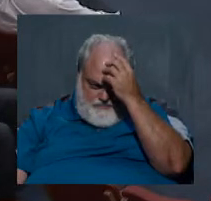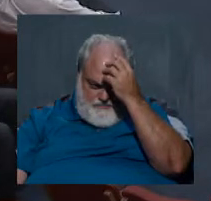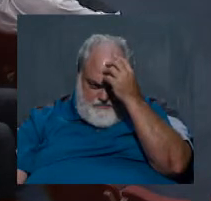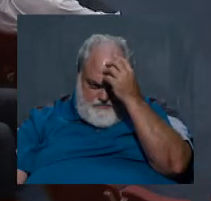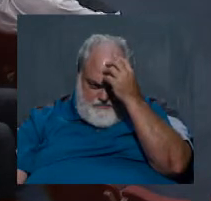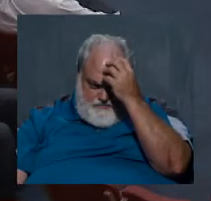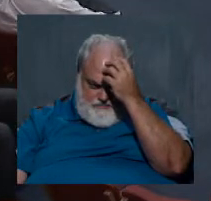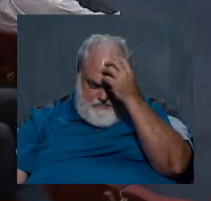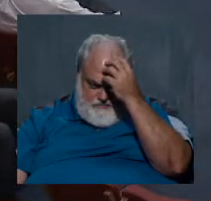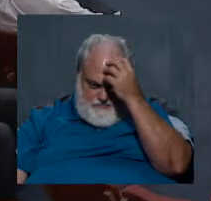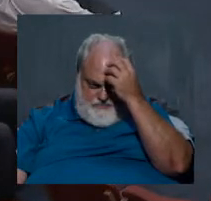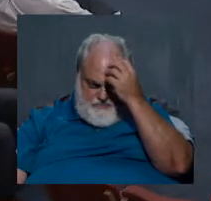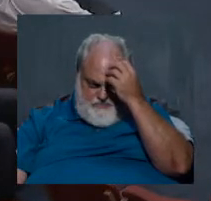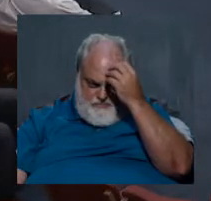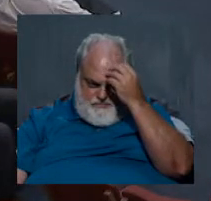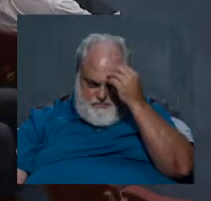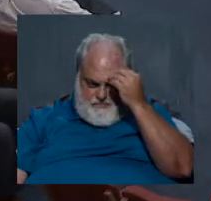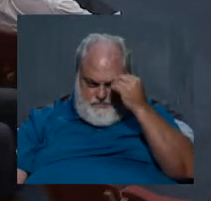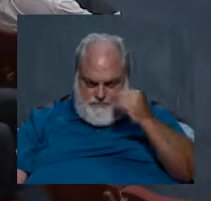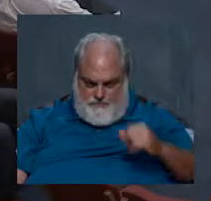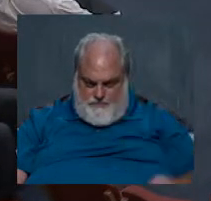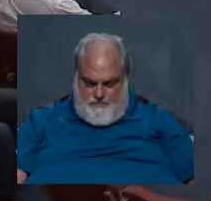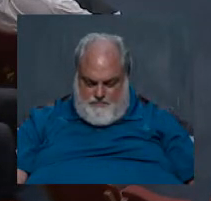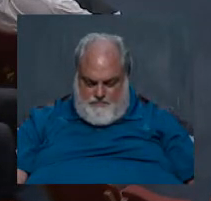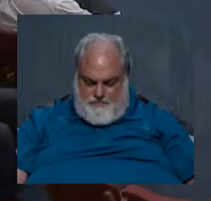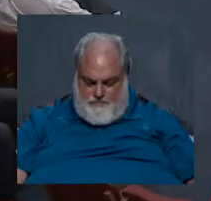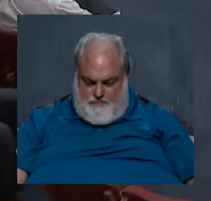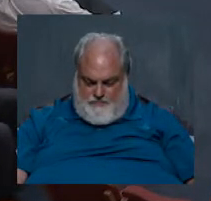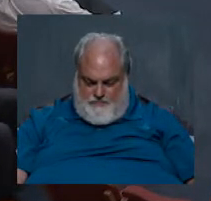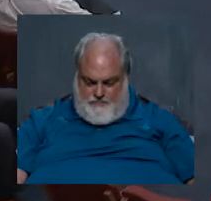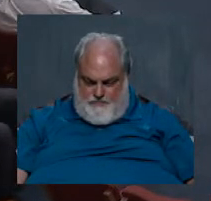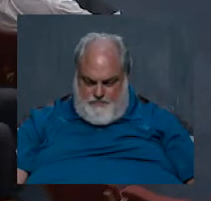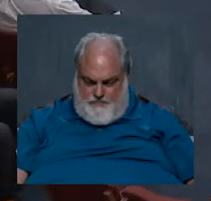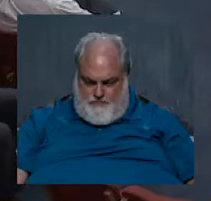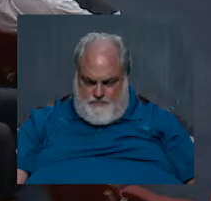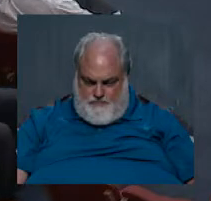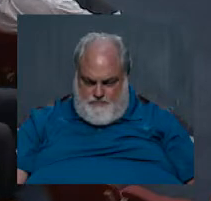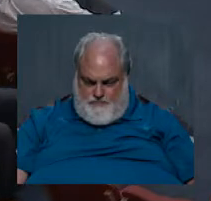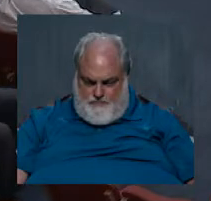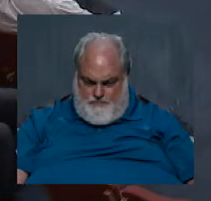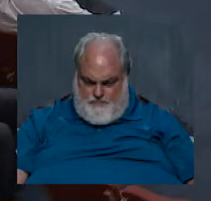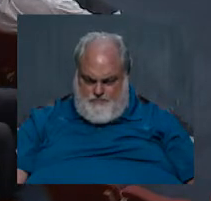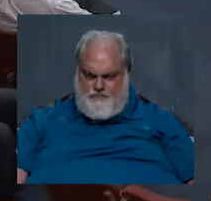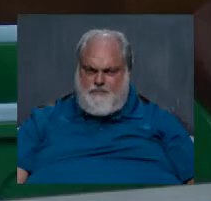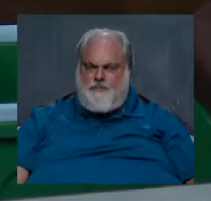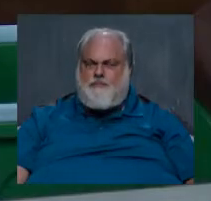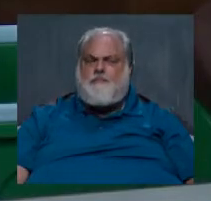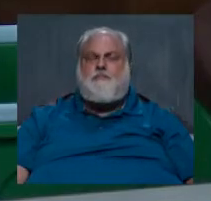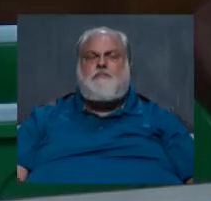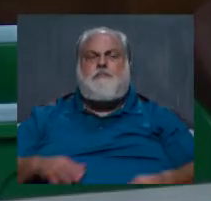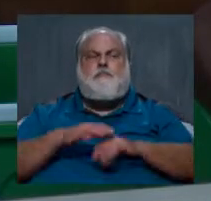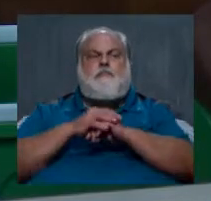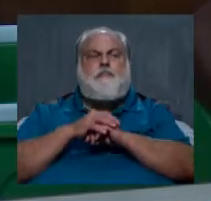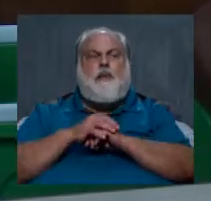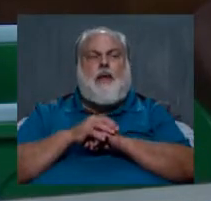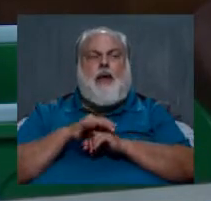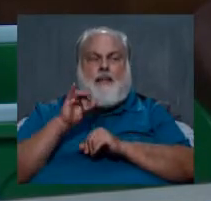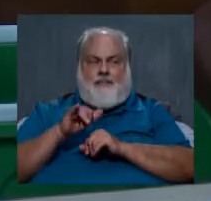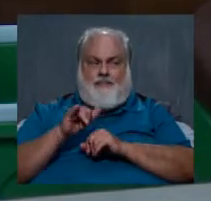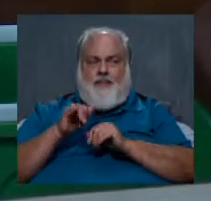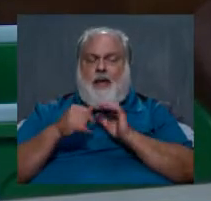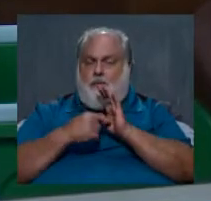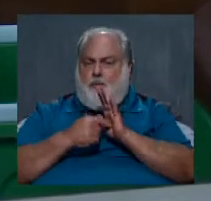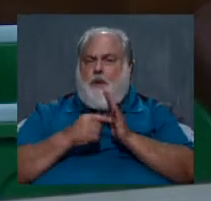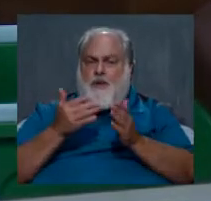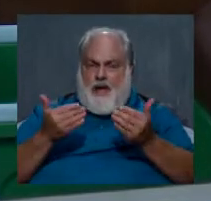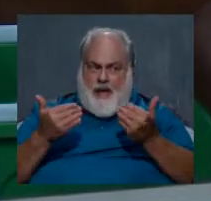Yeah, okay. So, Commissioner Leahy, I'll have to disagree with you. I think that each adult in this facility probably will have a